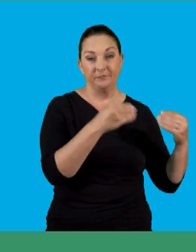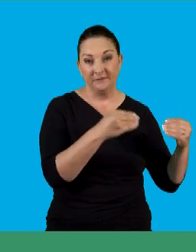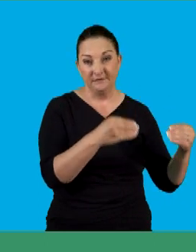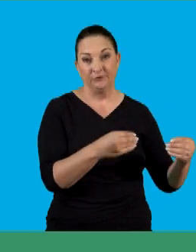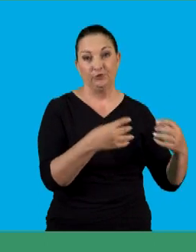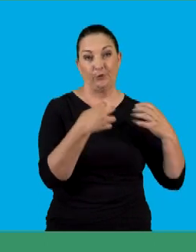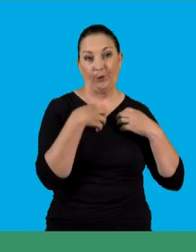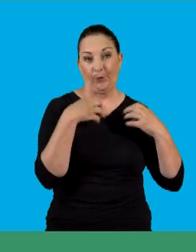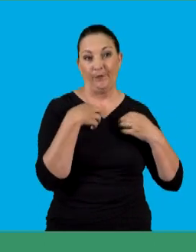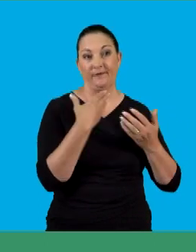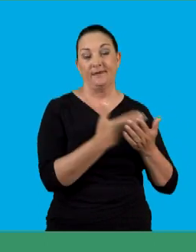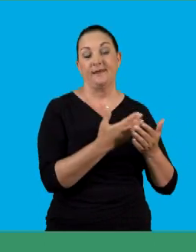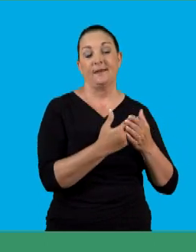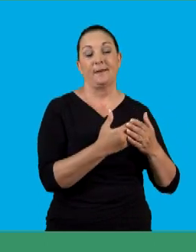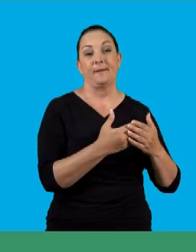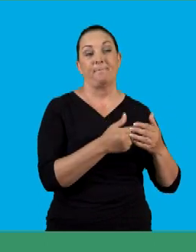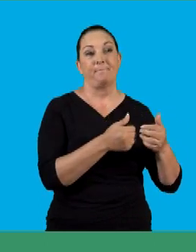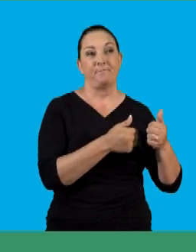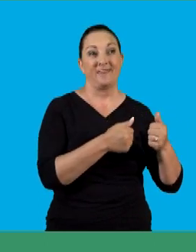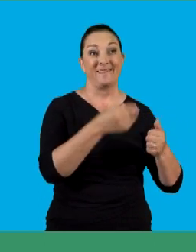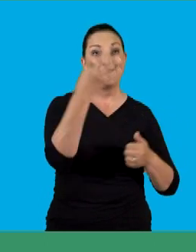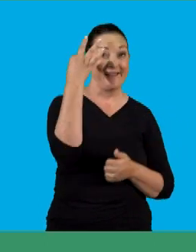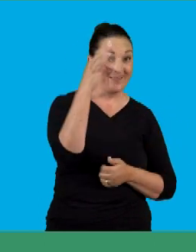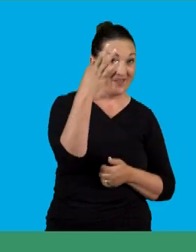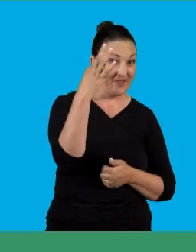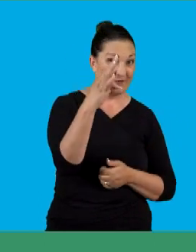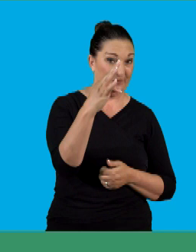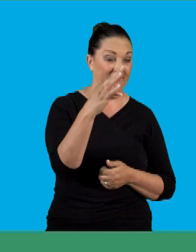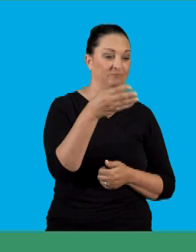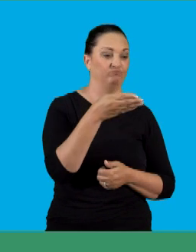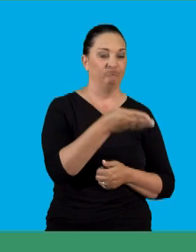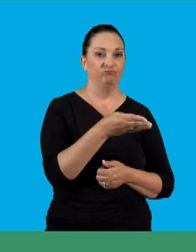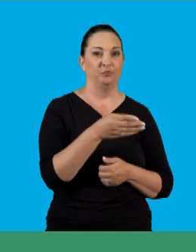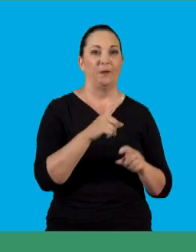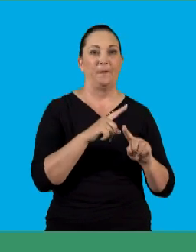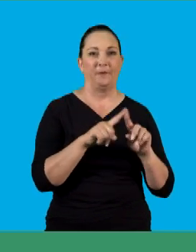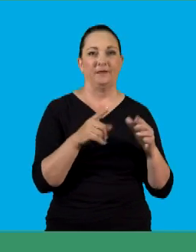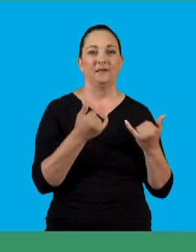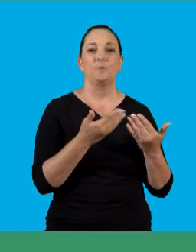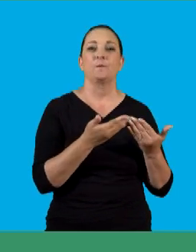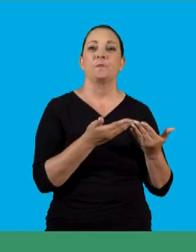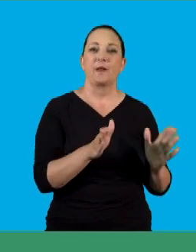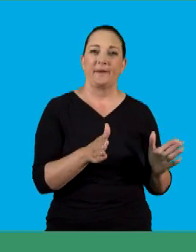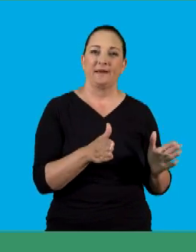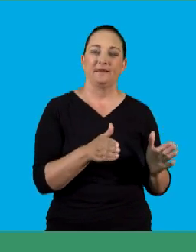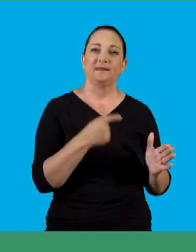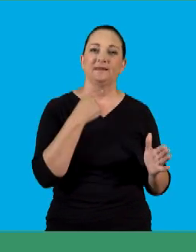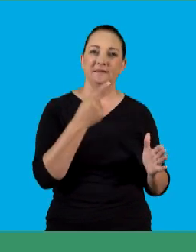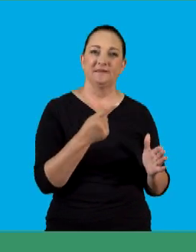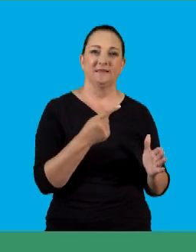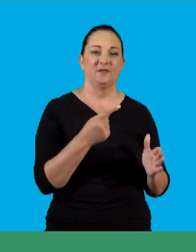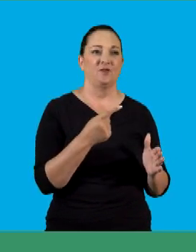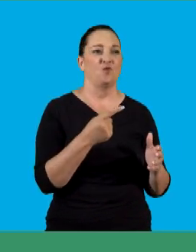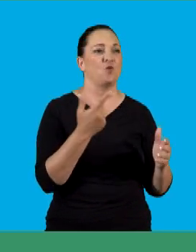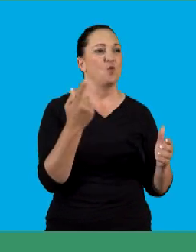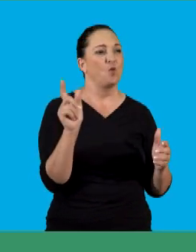enterprises owned and managed by the government. So when we talk of the public sector, we are referring to all